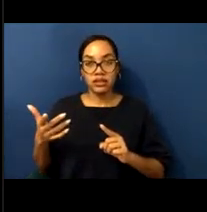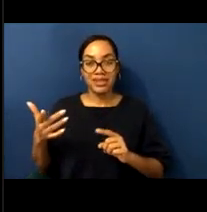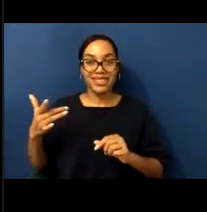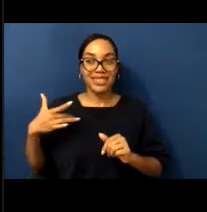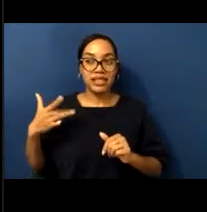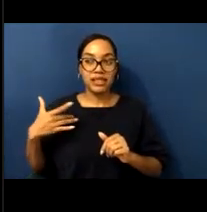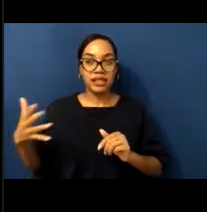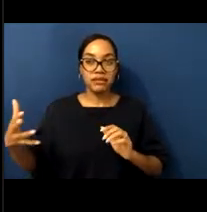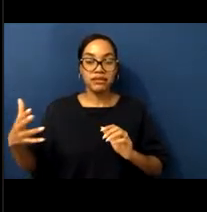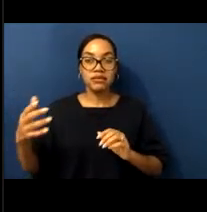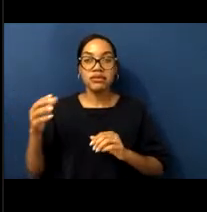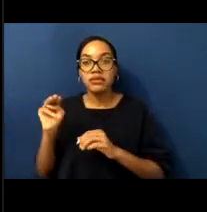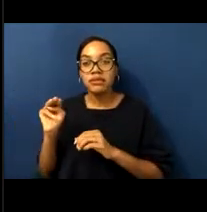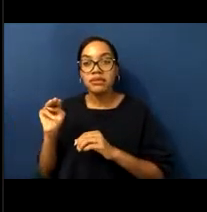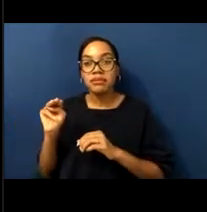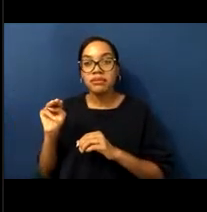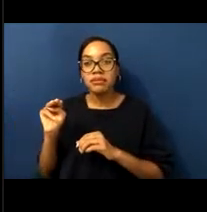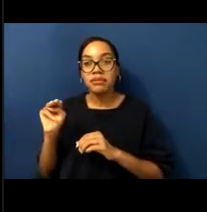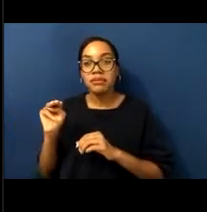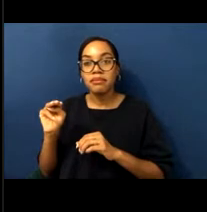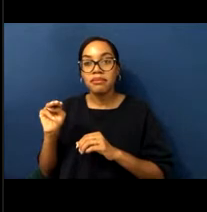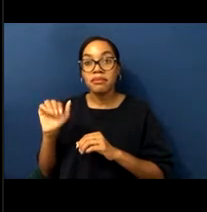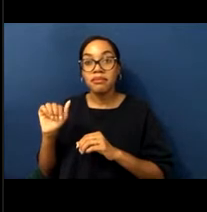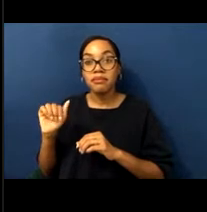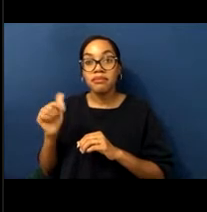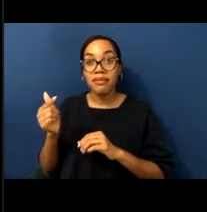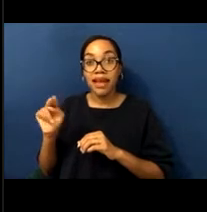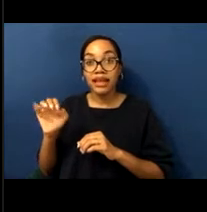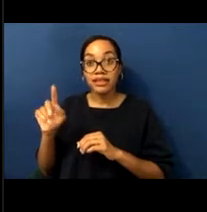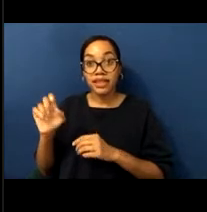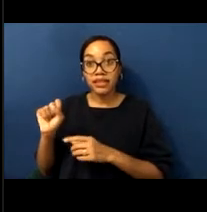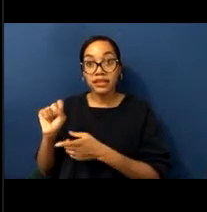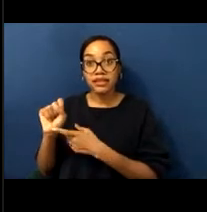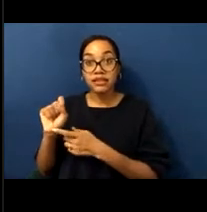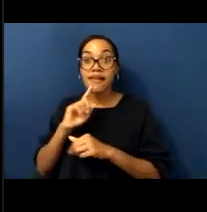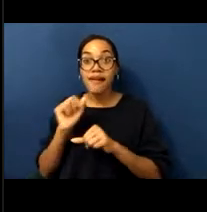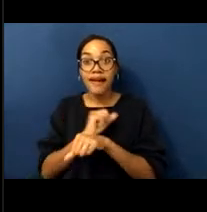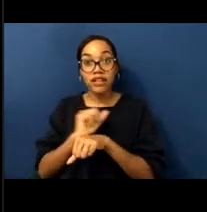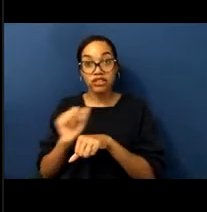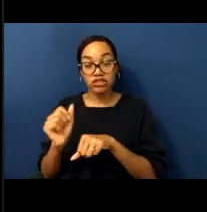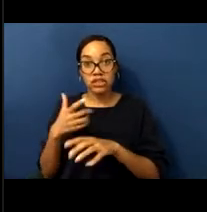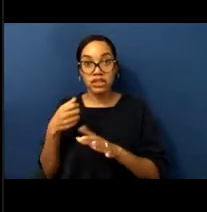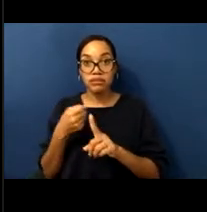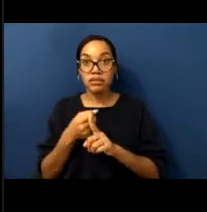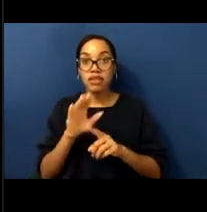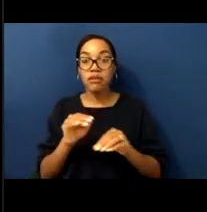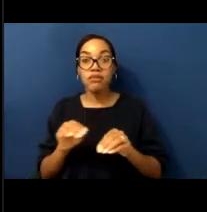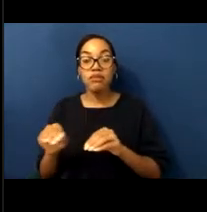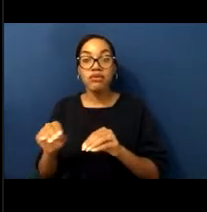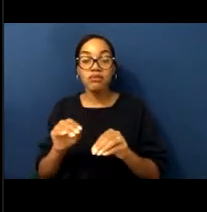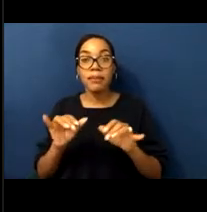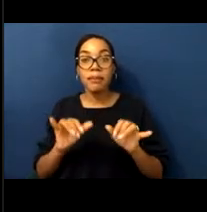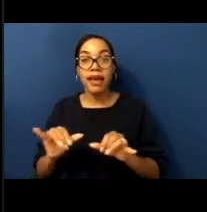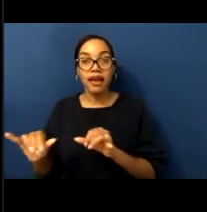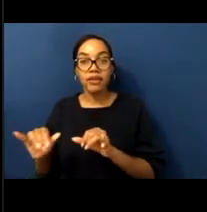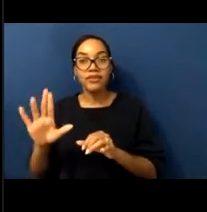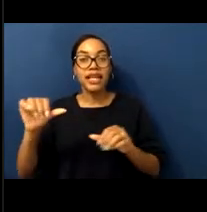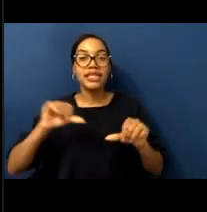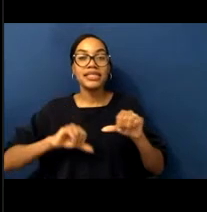some researchers have put small magnets on the top of baby sea turtles' heads, and it does affect their movement patterns. So there's multiple cues that